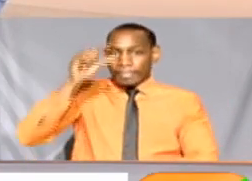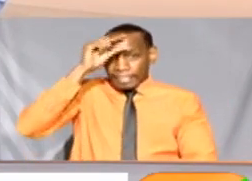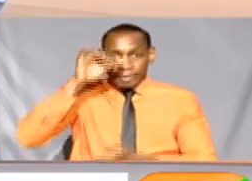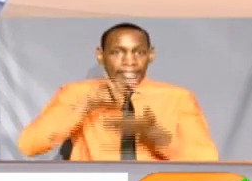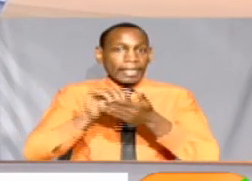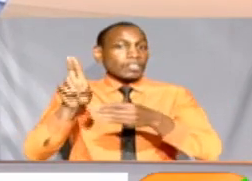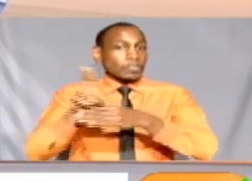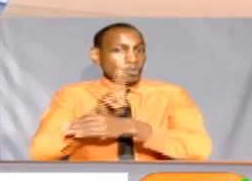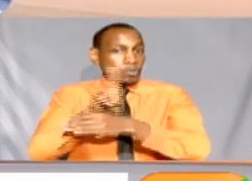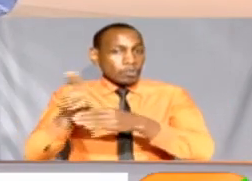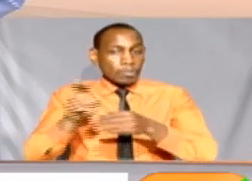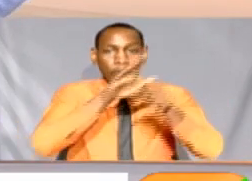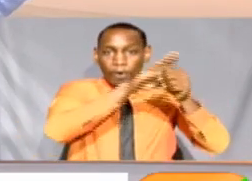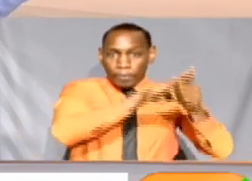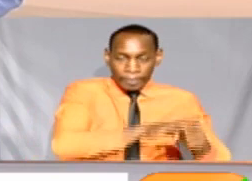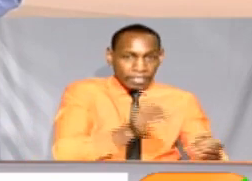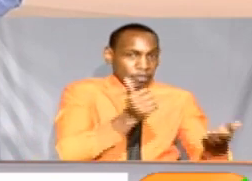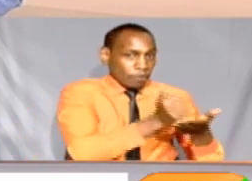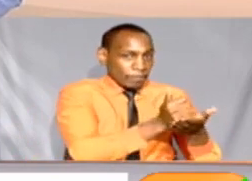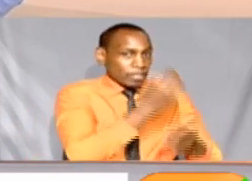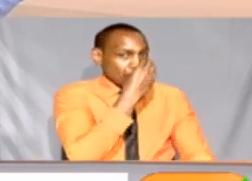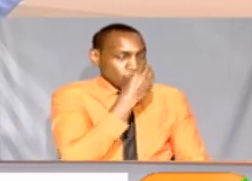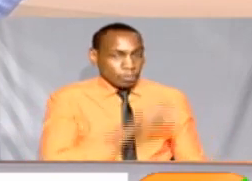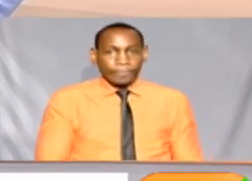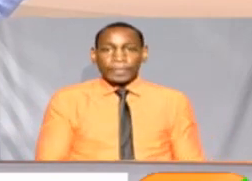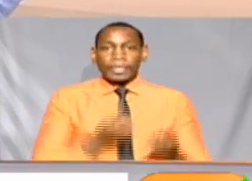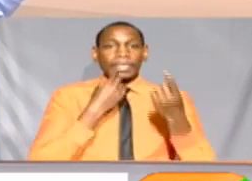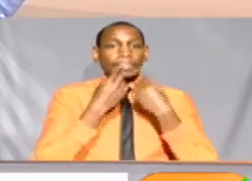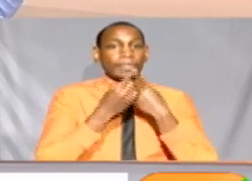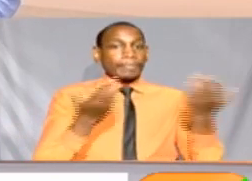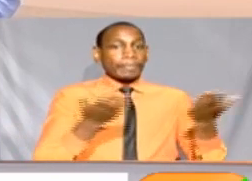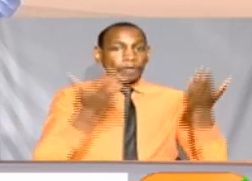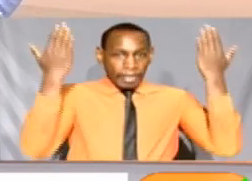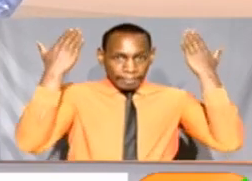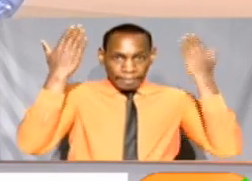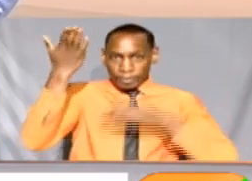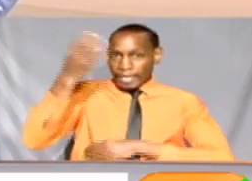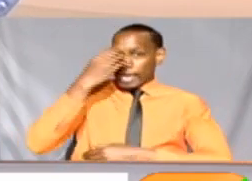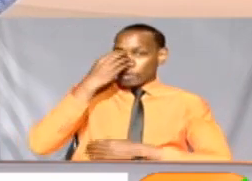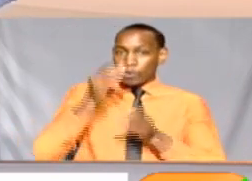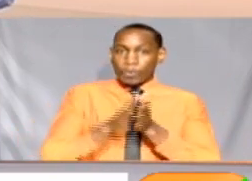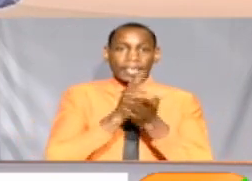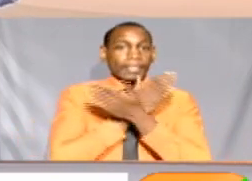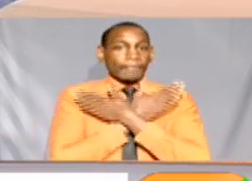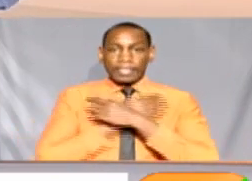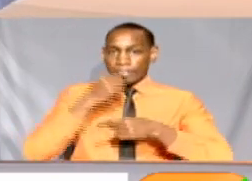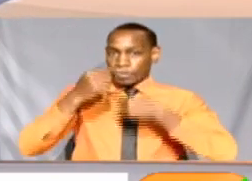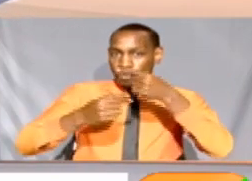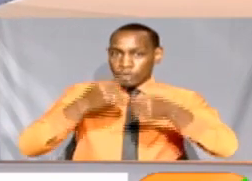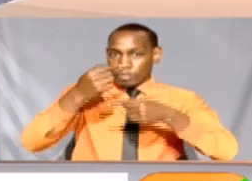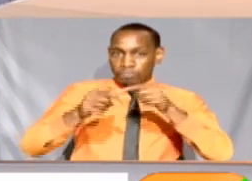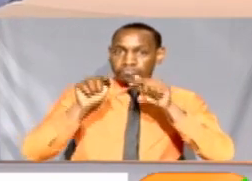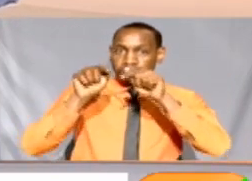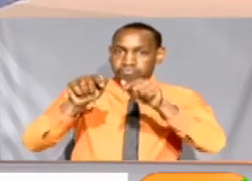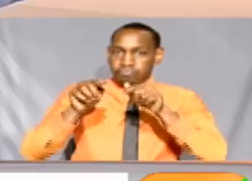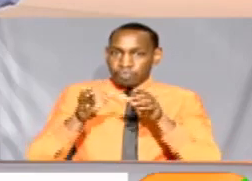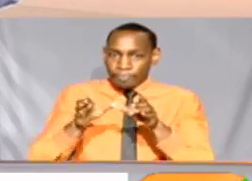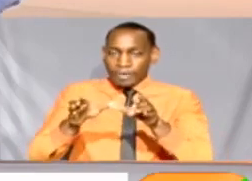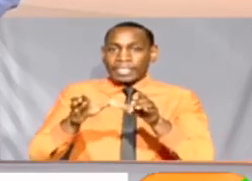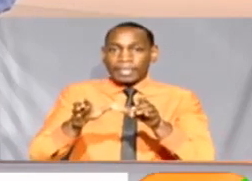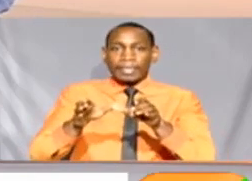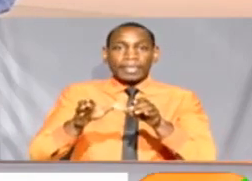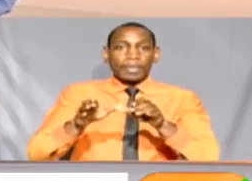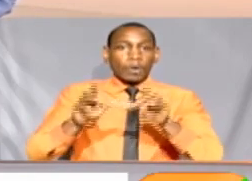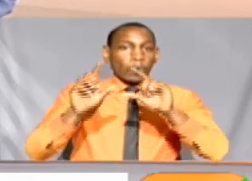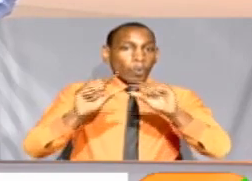are being used to undermine his office. Well, speaking in Meru, Ruto and his allies continued to pile pressure on